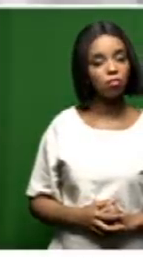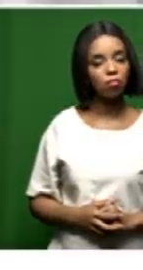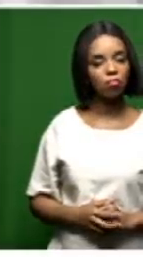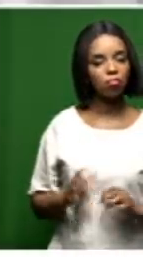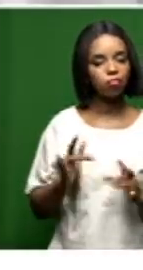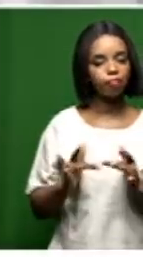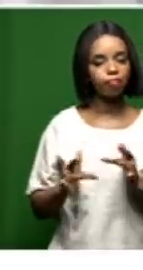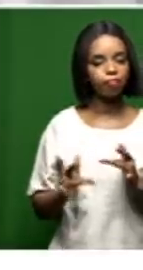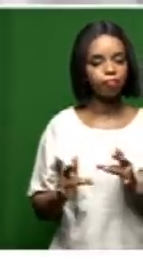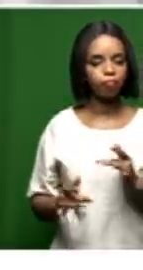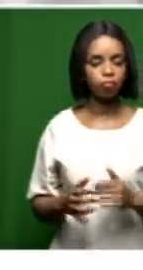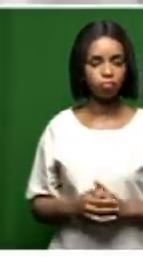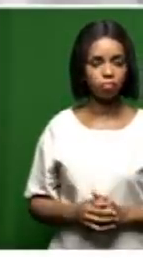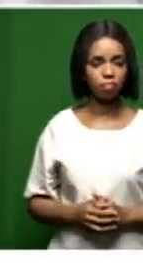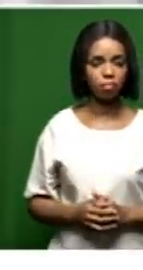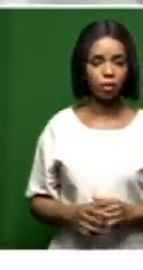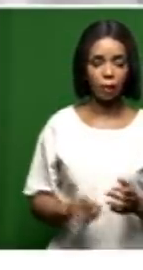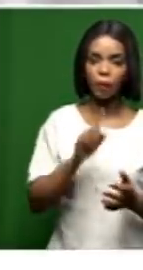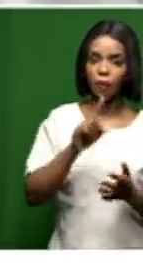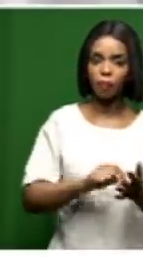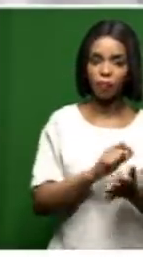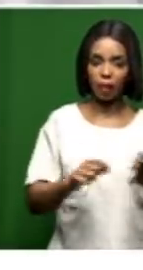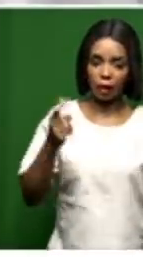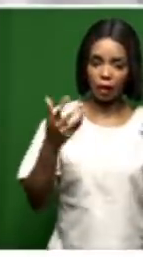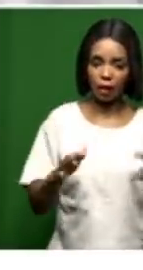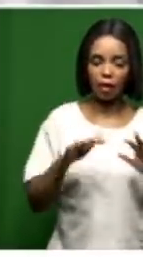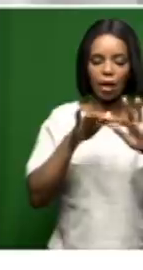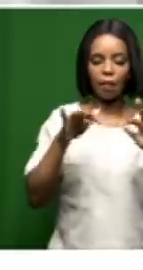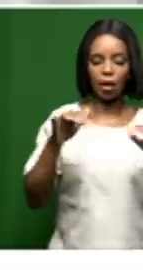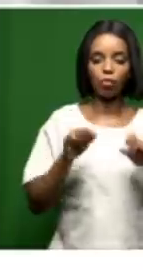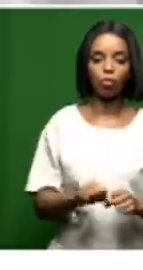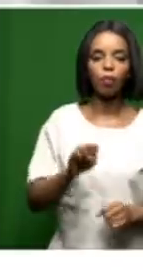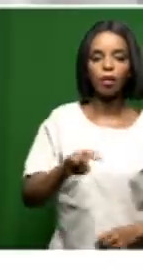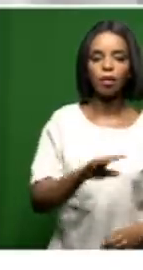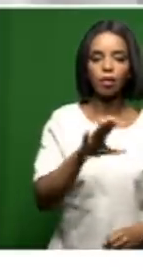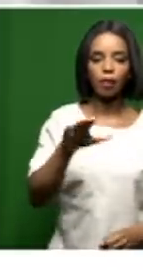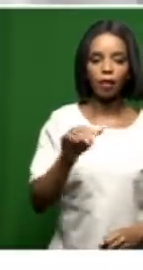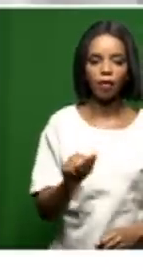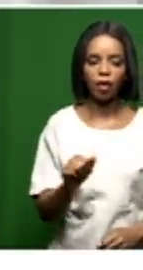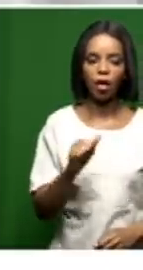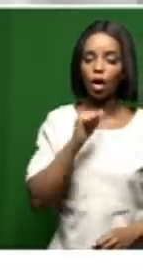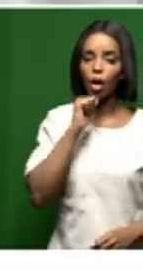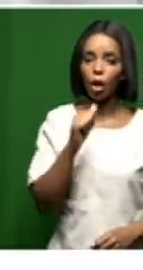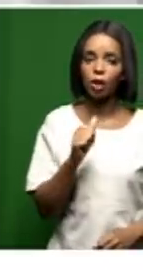Ramaphosa, I should say, been elected by the people of South Africa and not by the ANC,